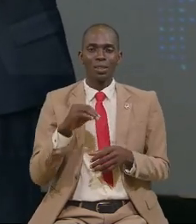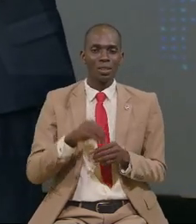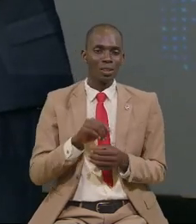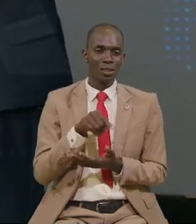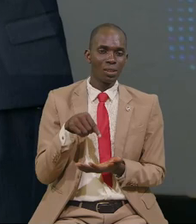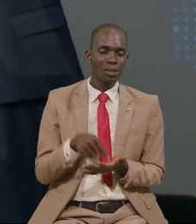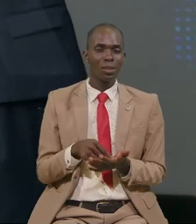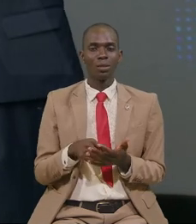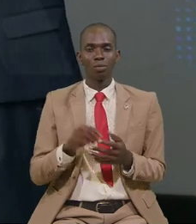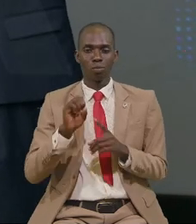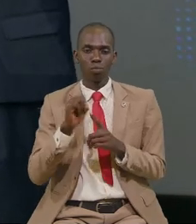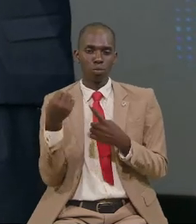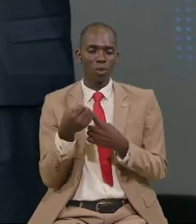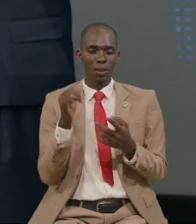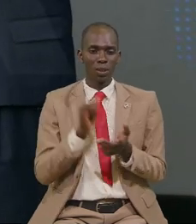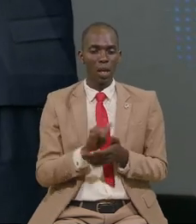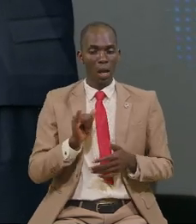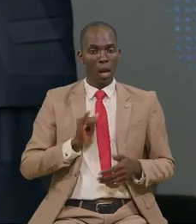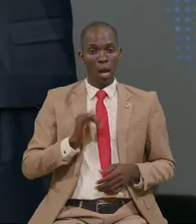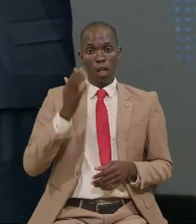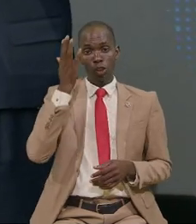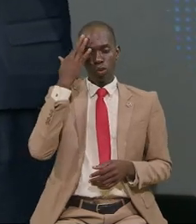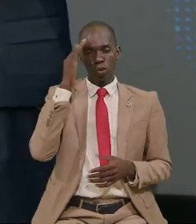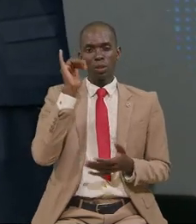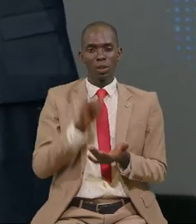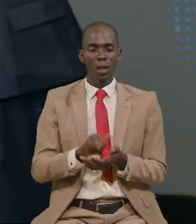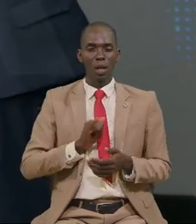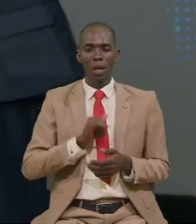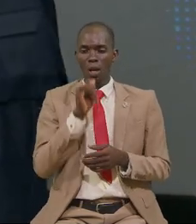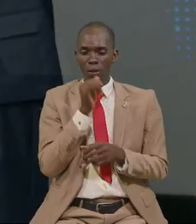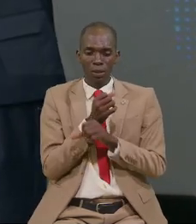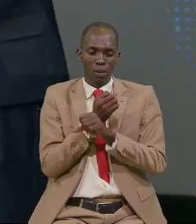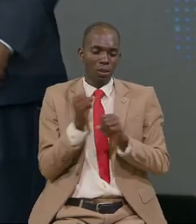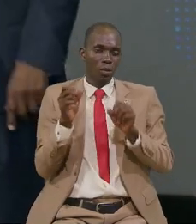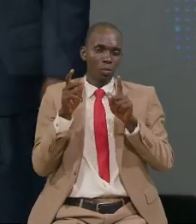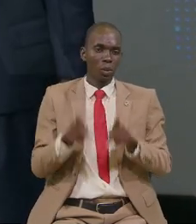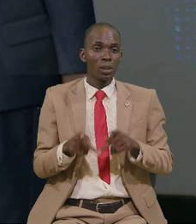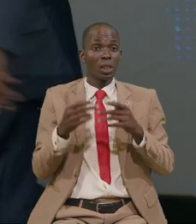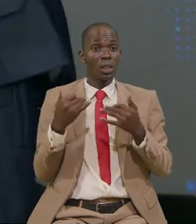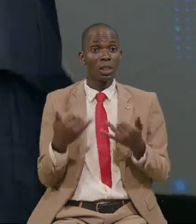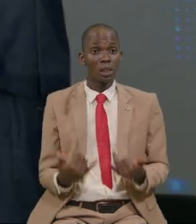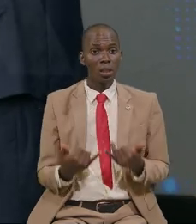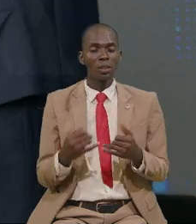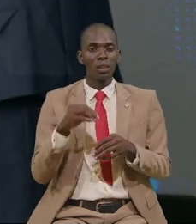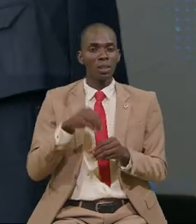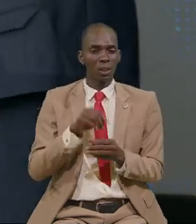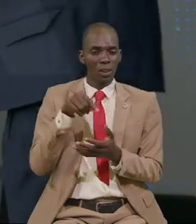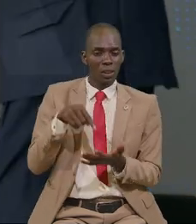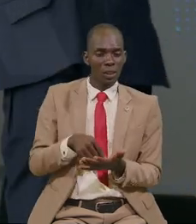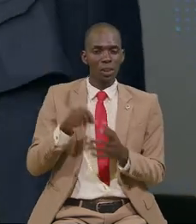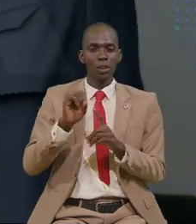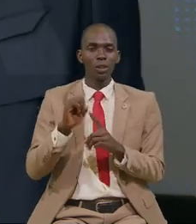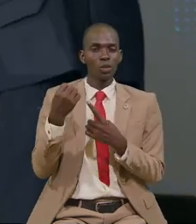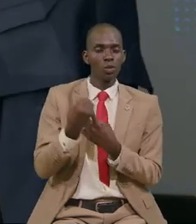that I know that I'm a born again Christian, now, in this situation and